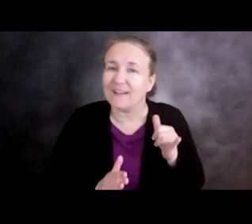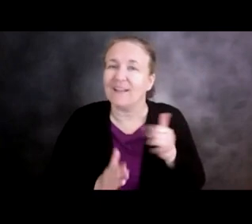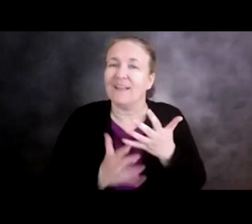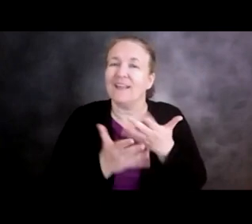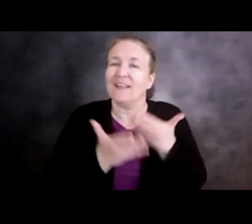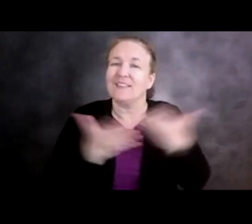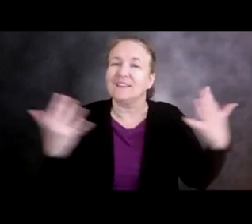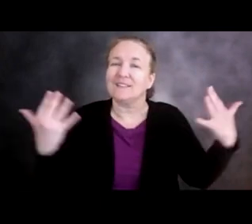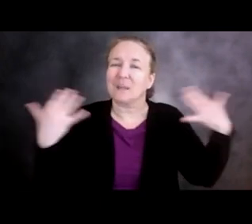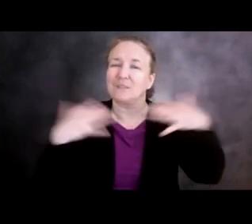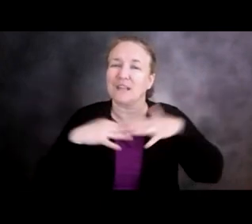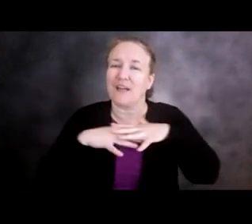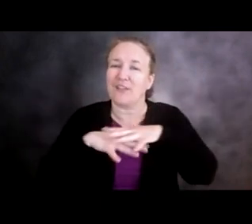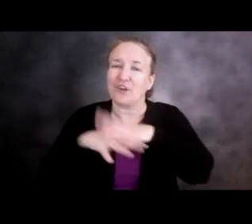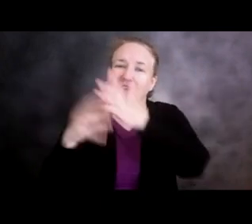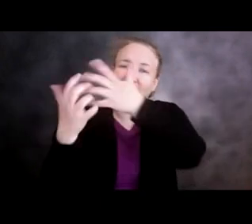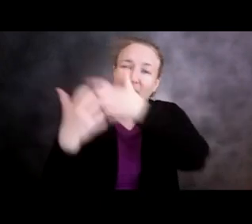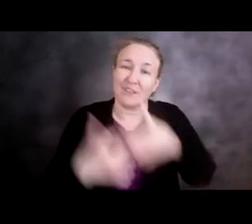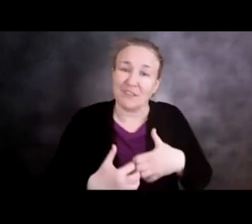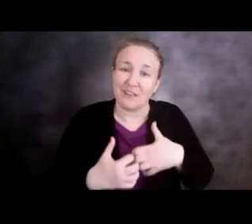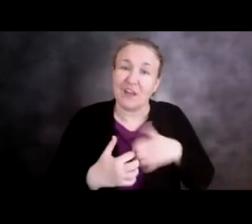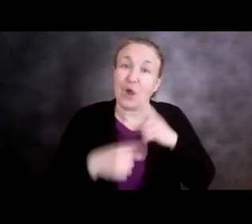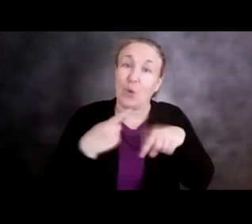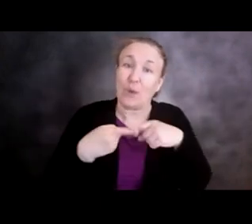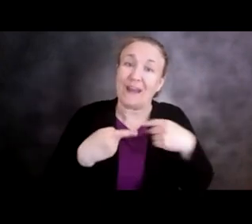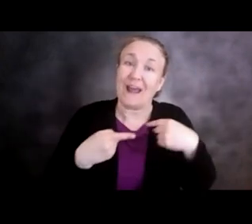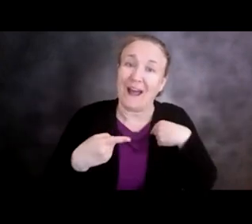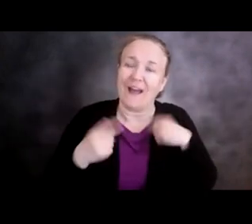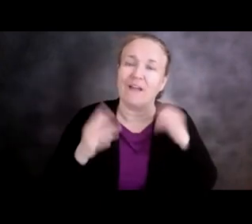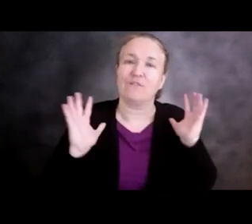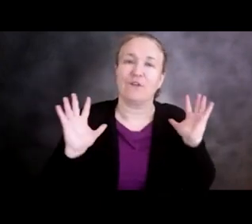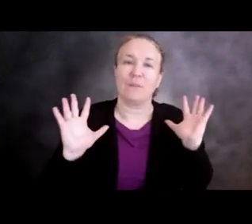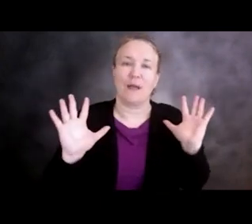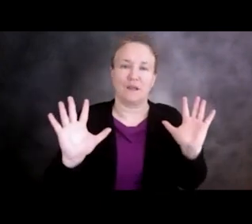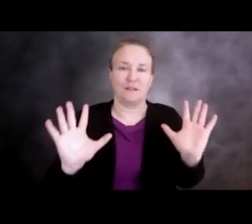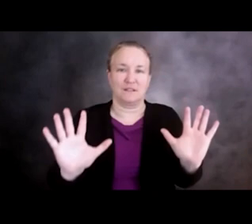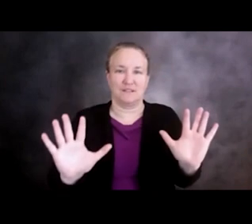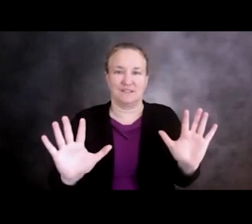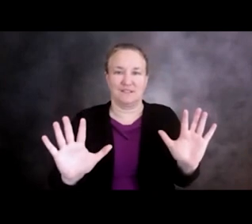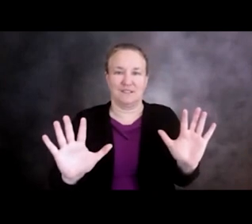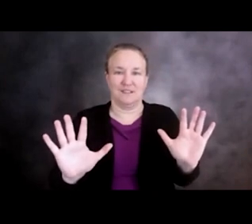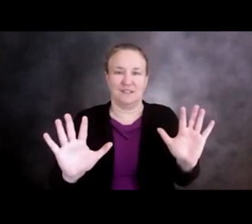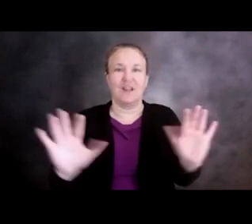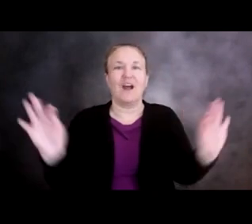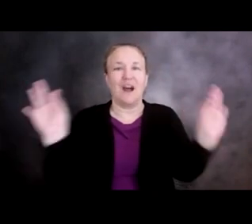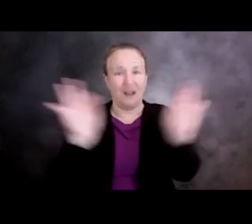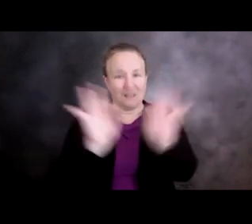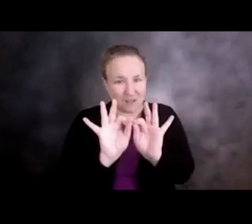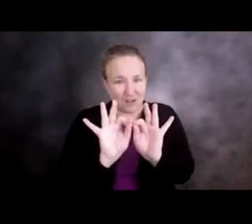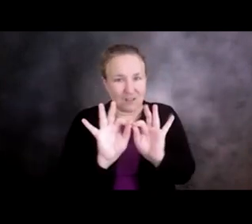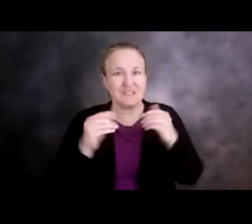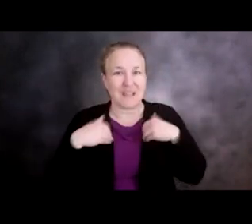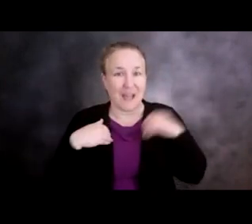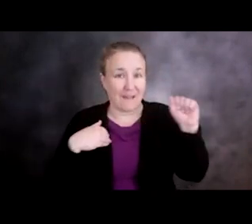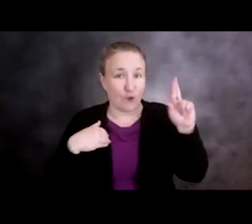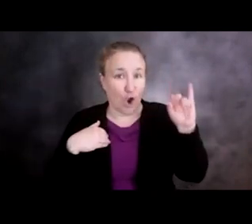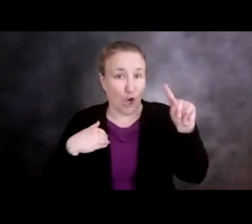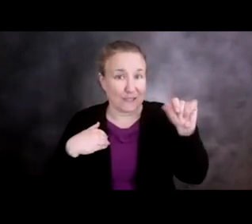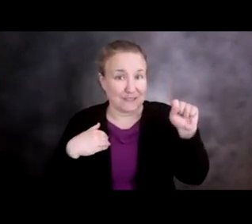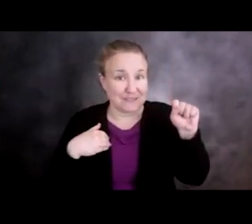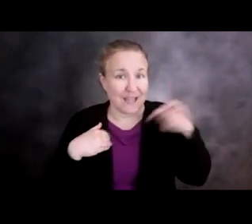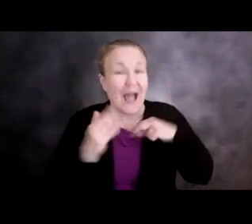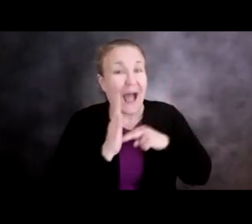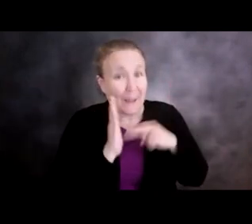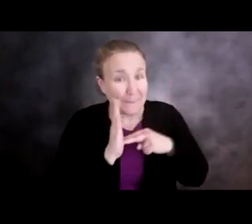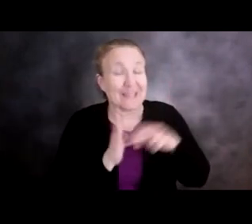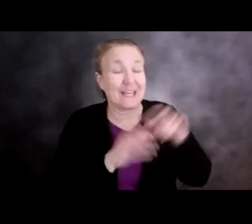together when I kind of fall back. As long as I have artists in this, and I mean artists, not just